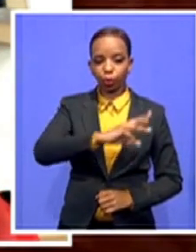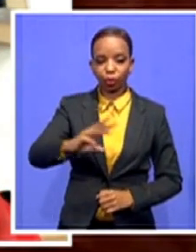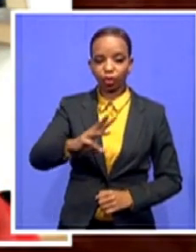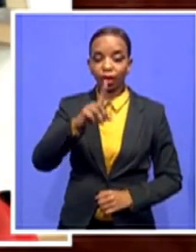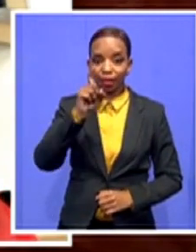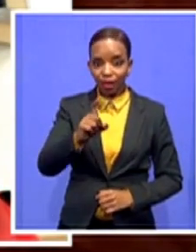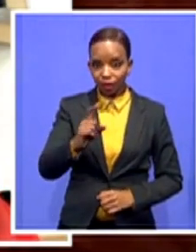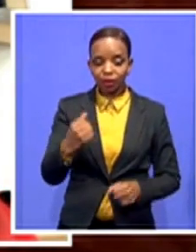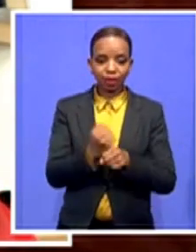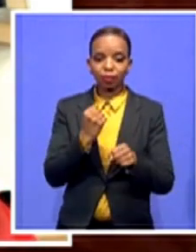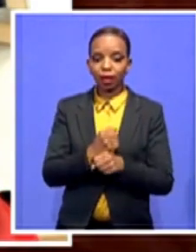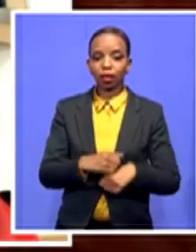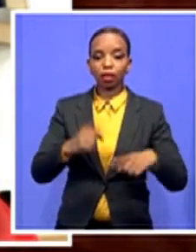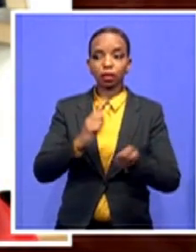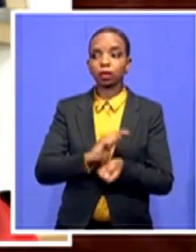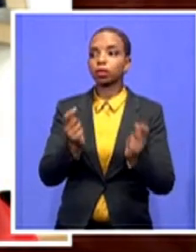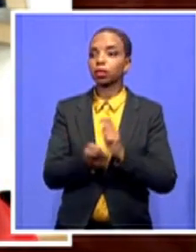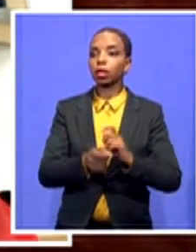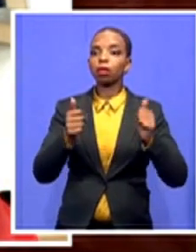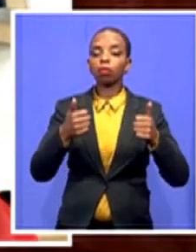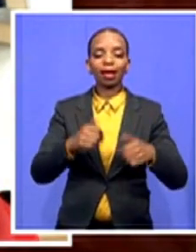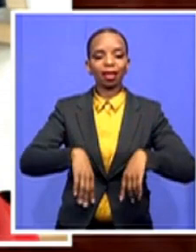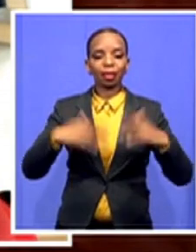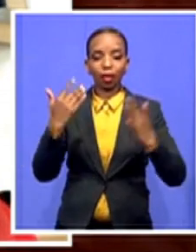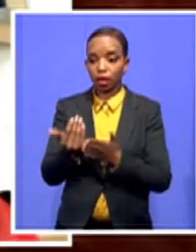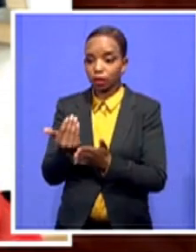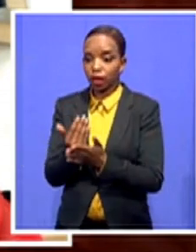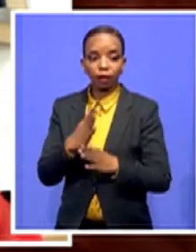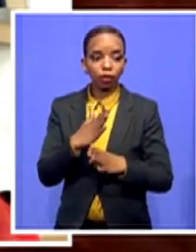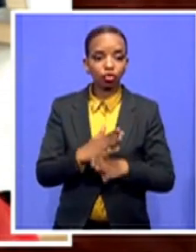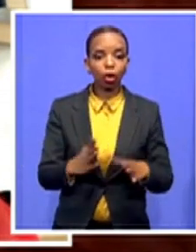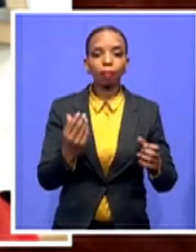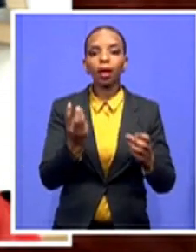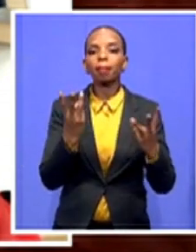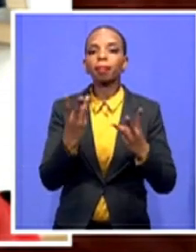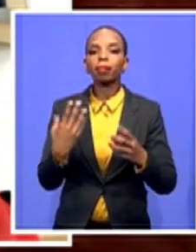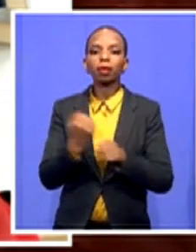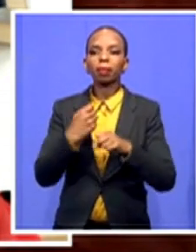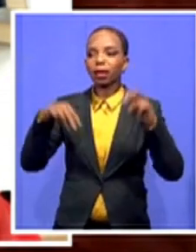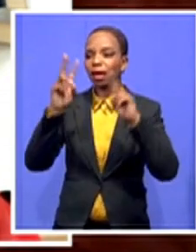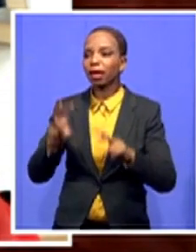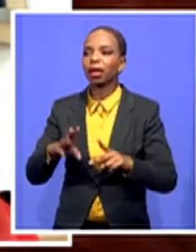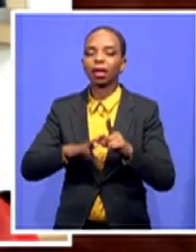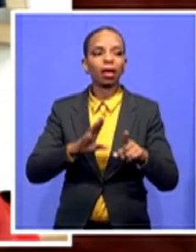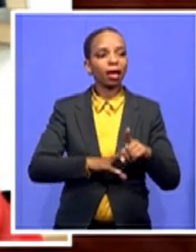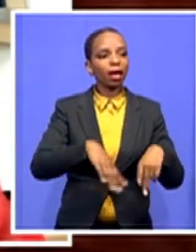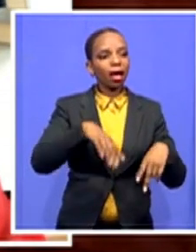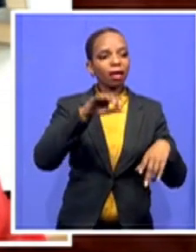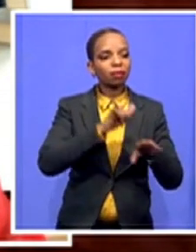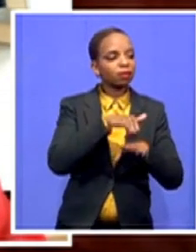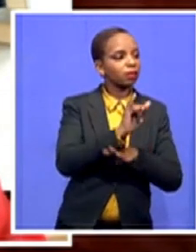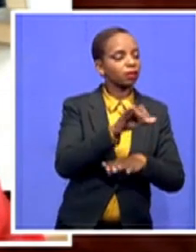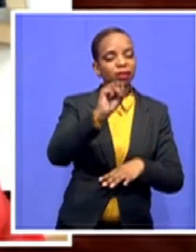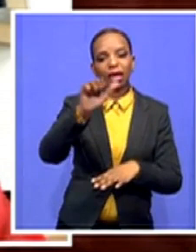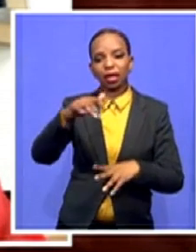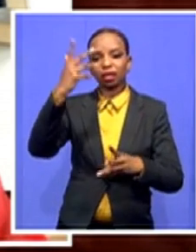all in saving the jobs of gas workers, of Eskom, SAA, SA Express, Denel, you name them all. We